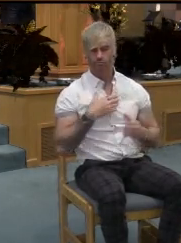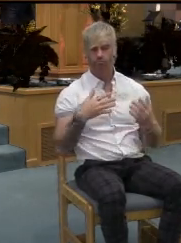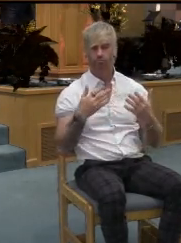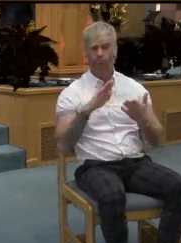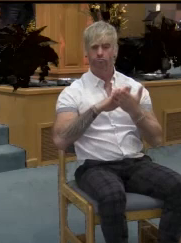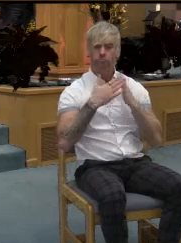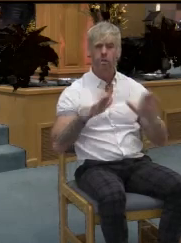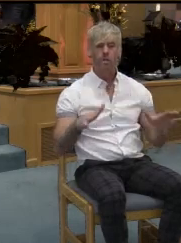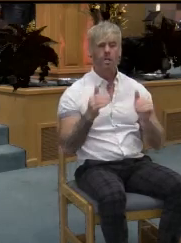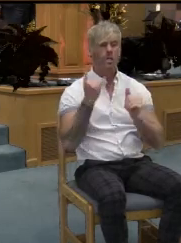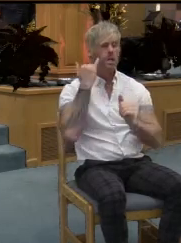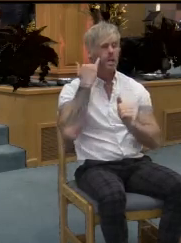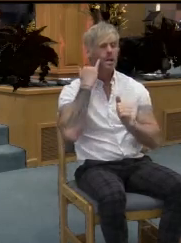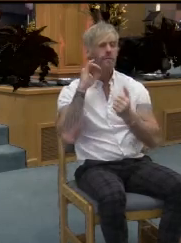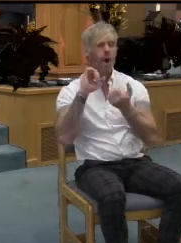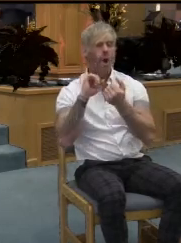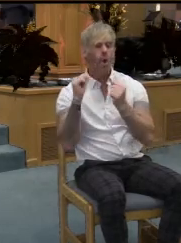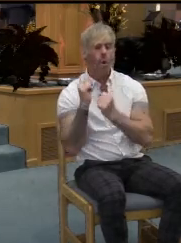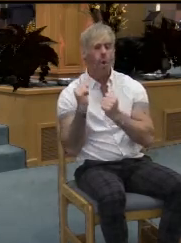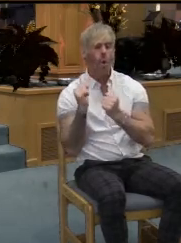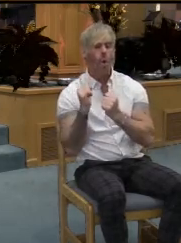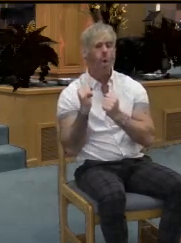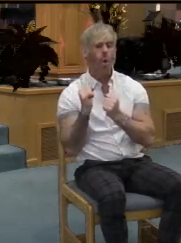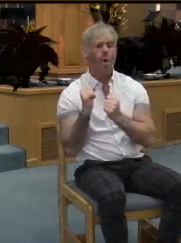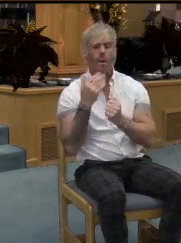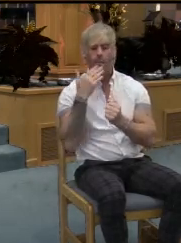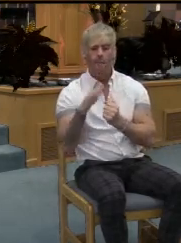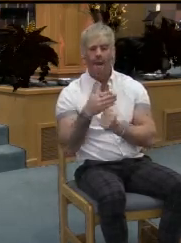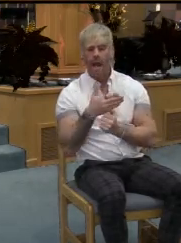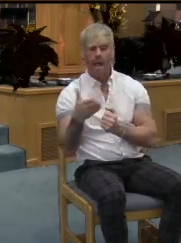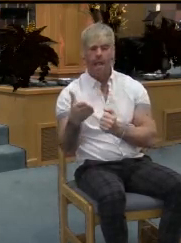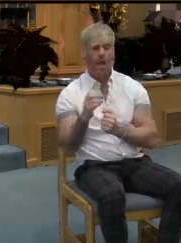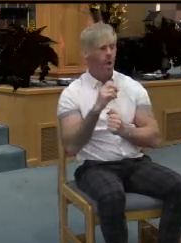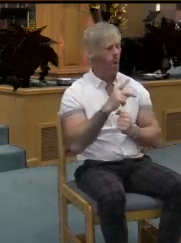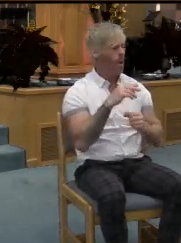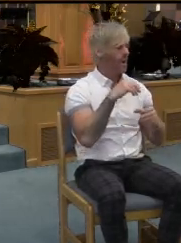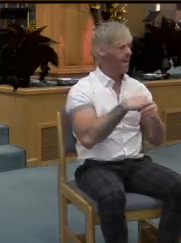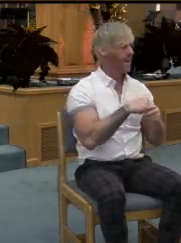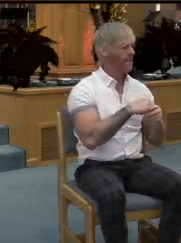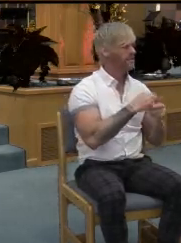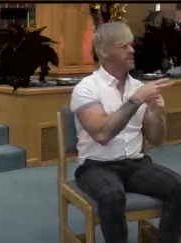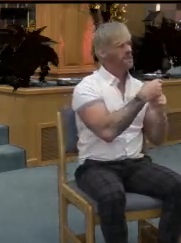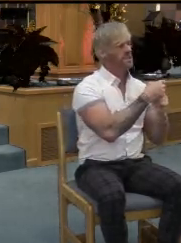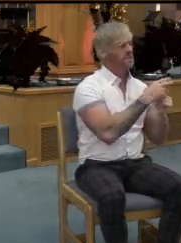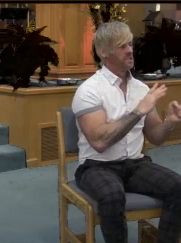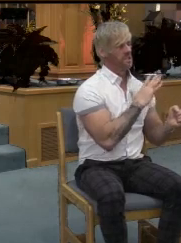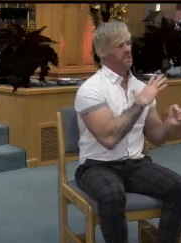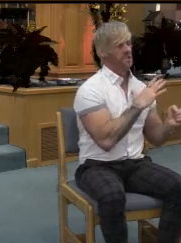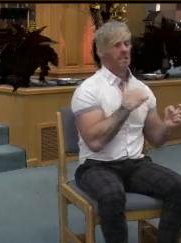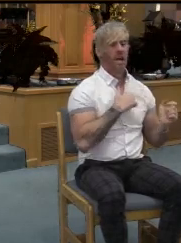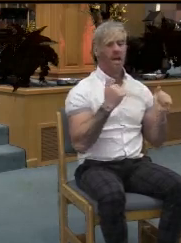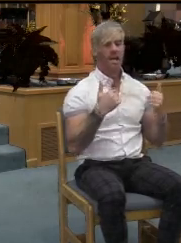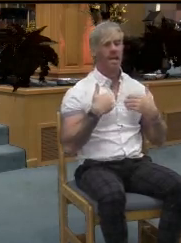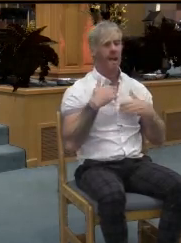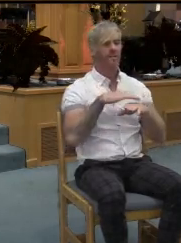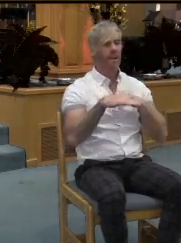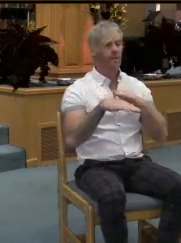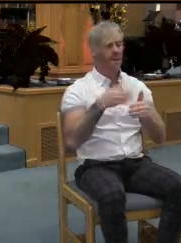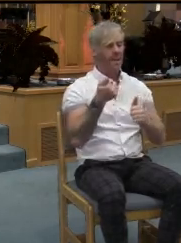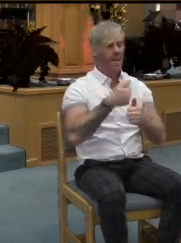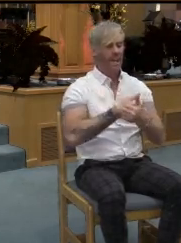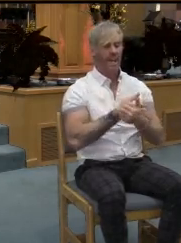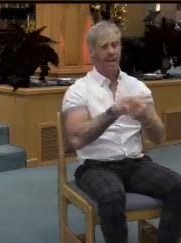and in a desperate situation or if I'm in the Holiday Inn Express. I can have comfort anywhere, anytime,